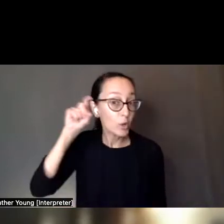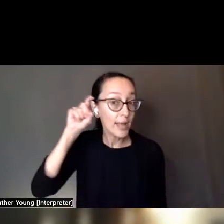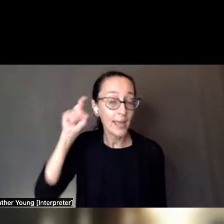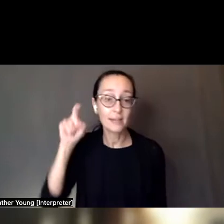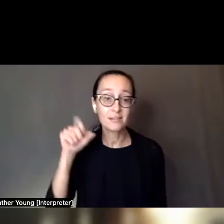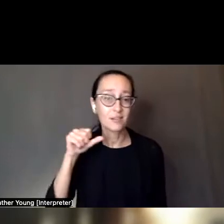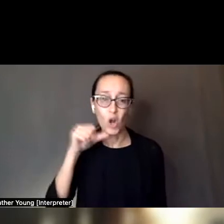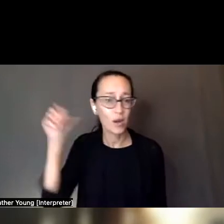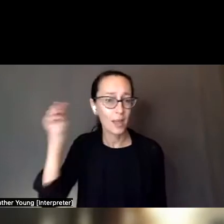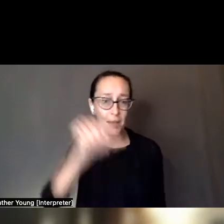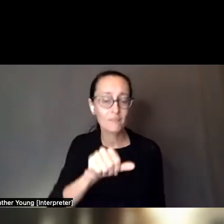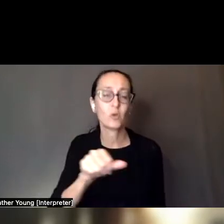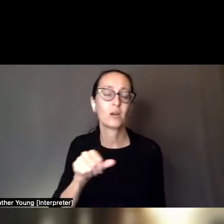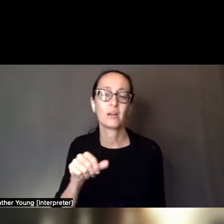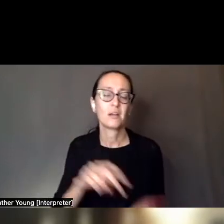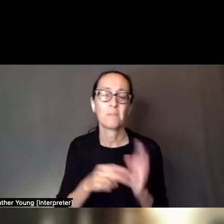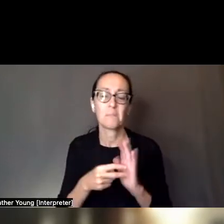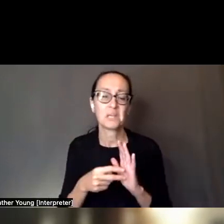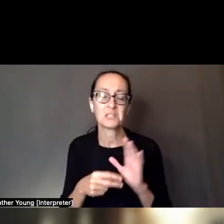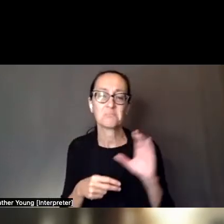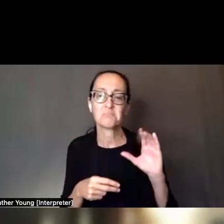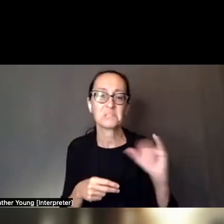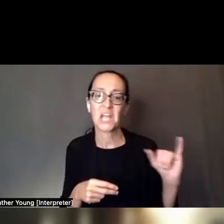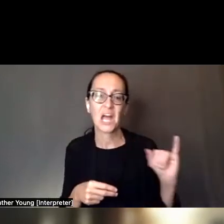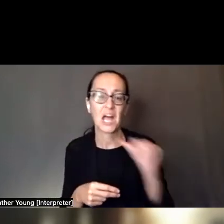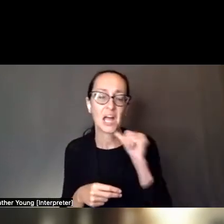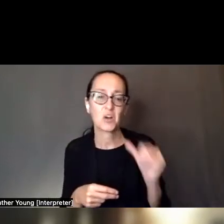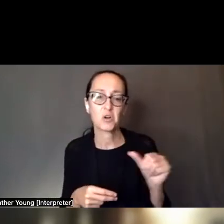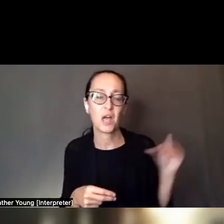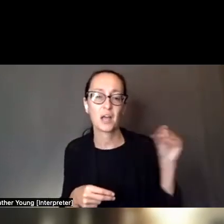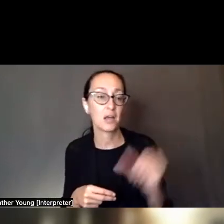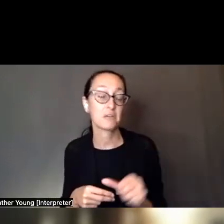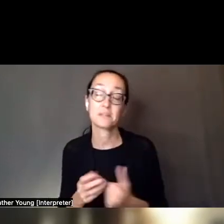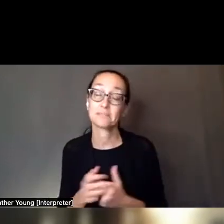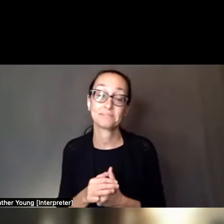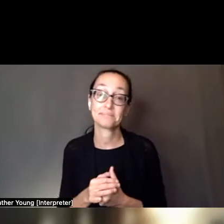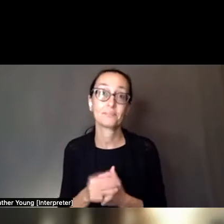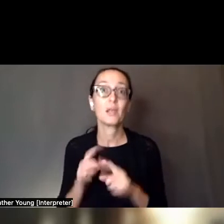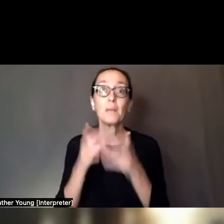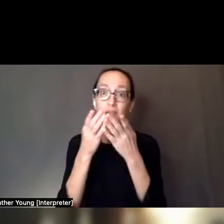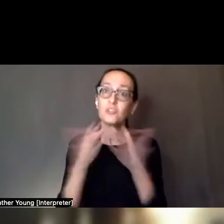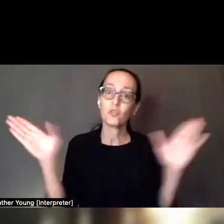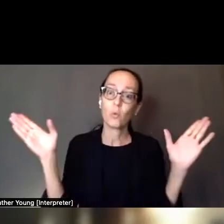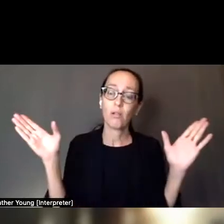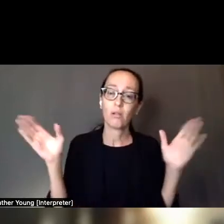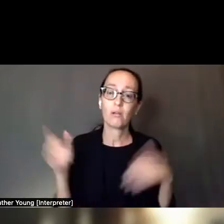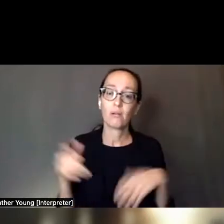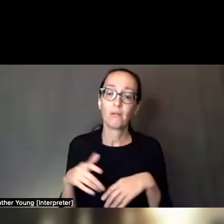covered, then it's also the case for cochlear implants. But in general, cochlear implants are